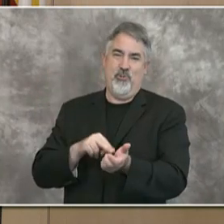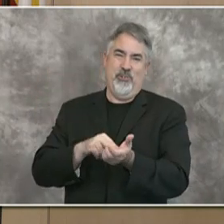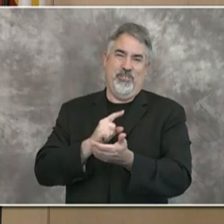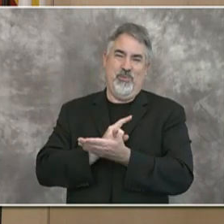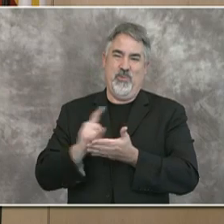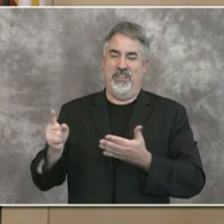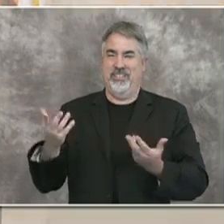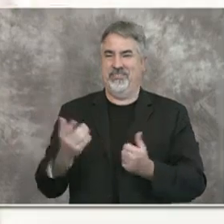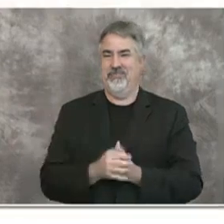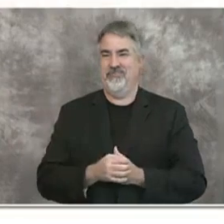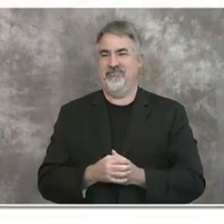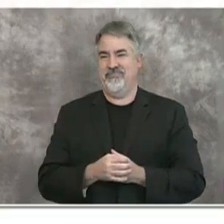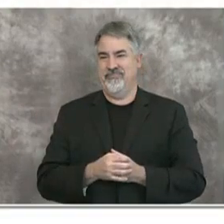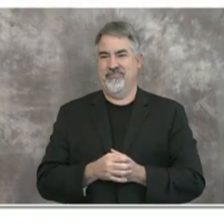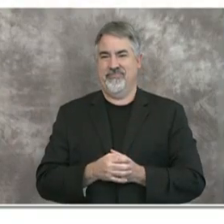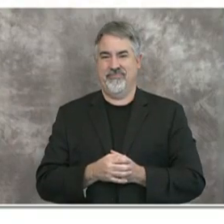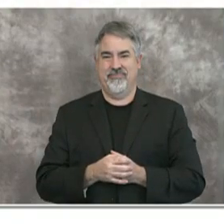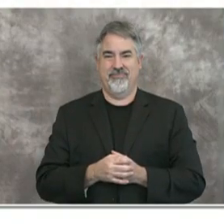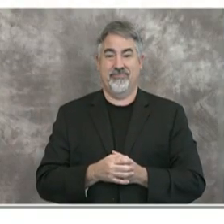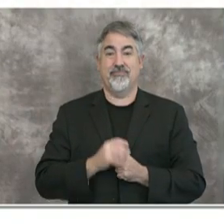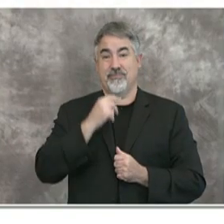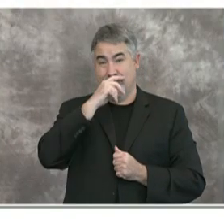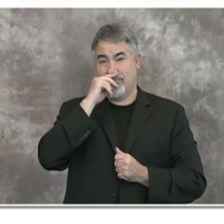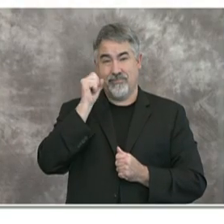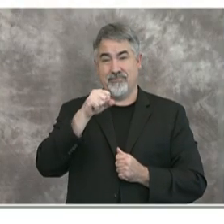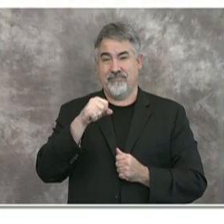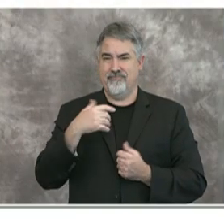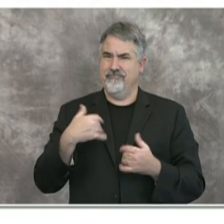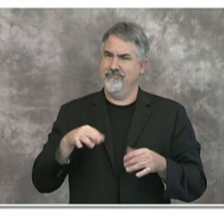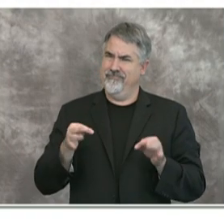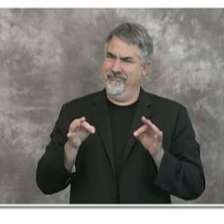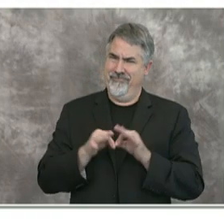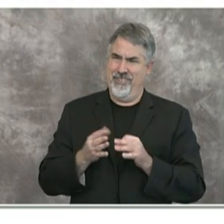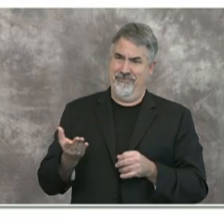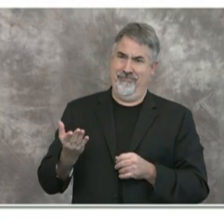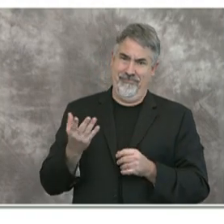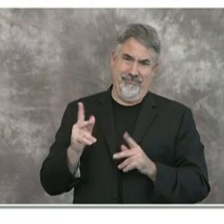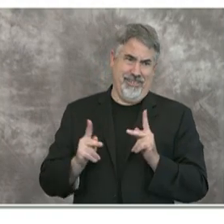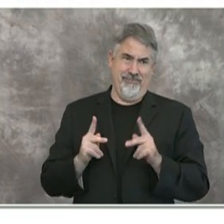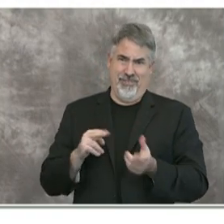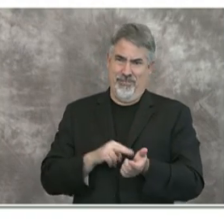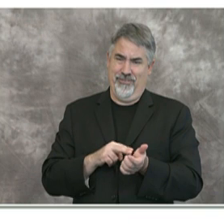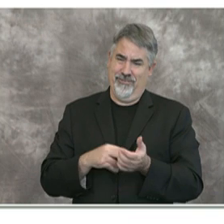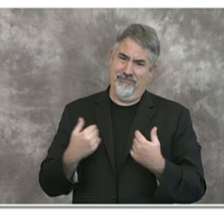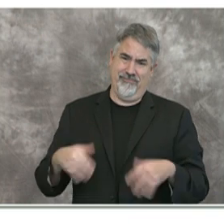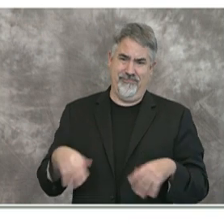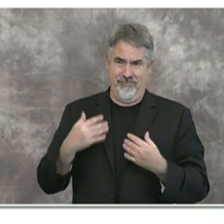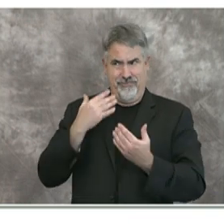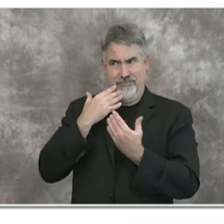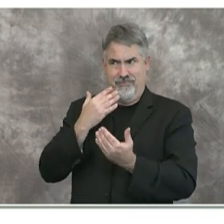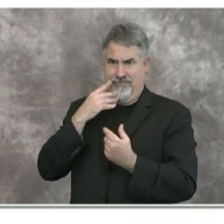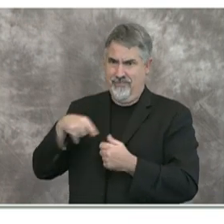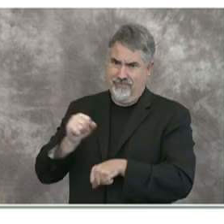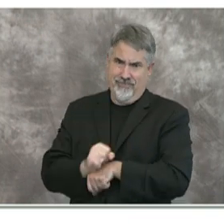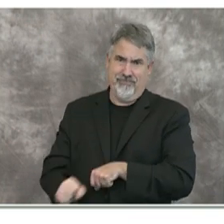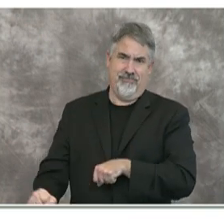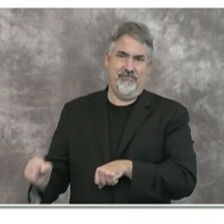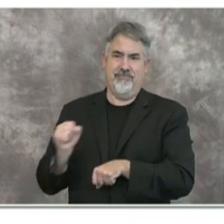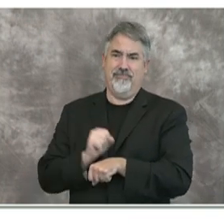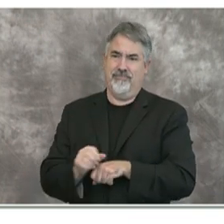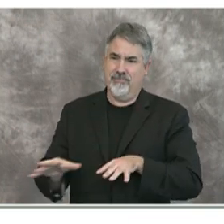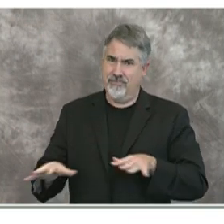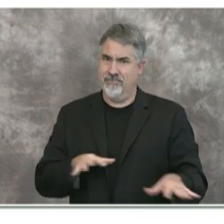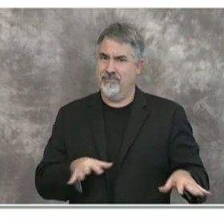It seems particularly relevant in this moment to say thank you to all of the nurses that have